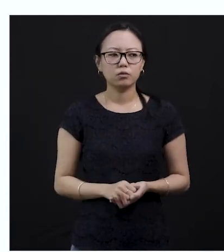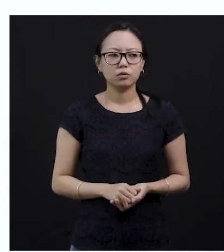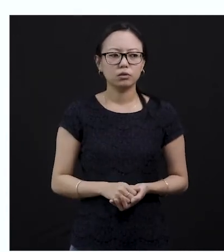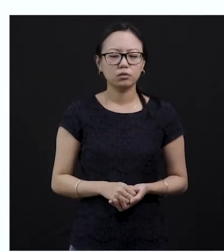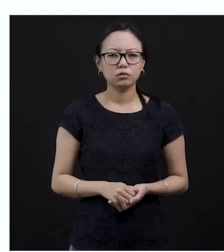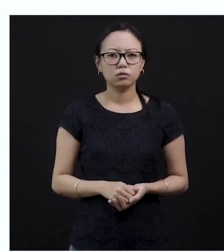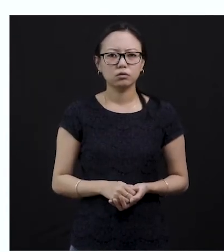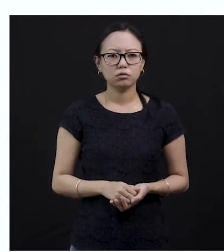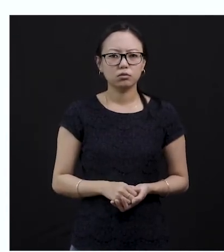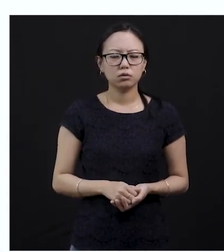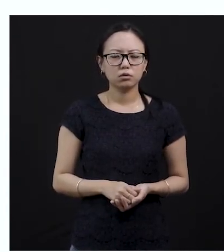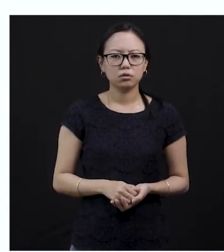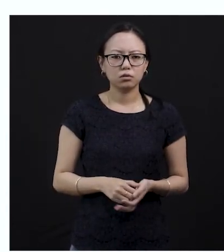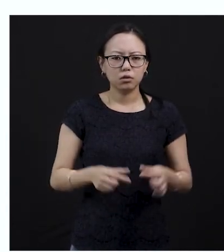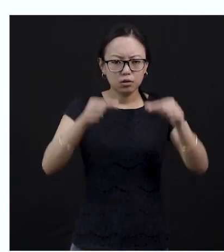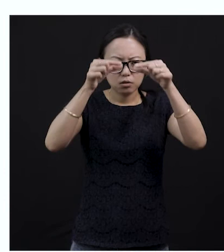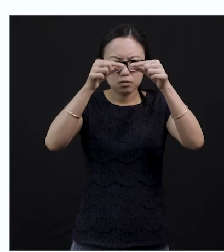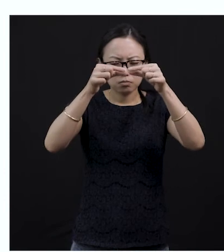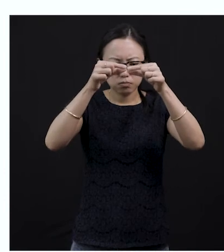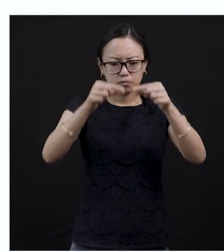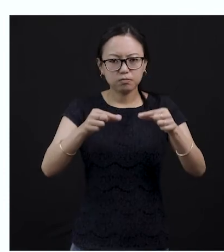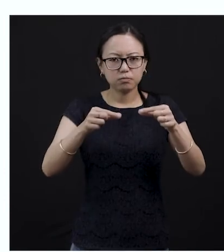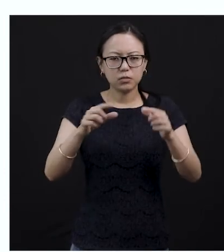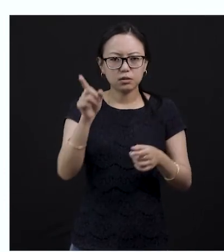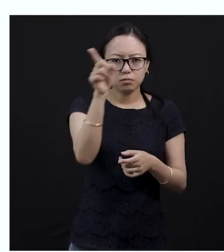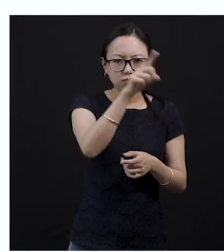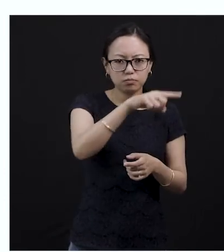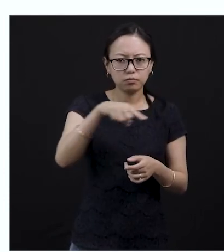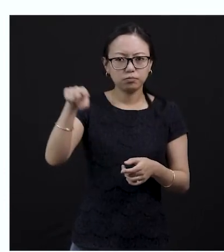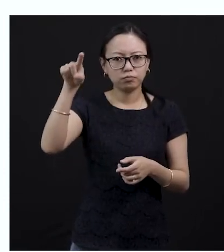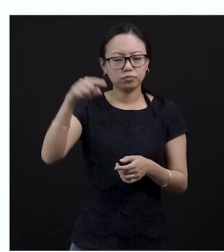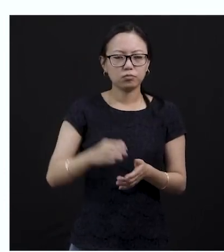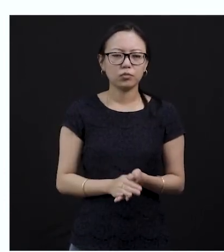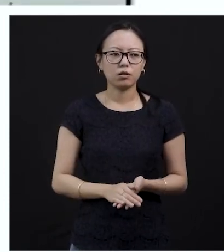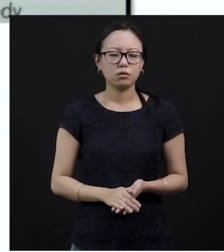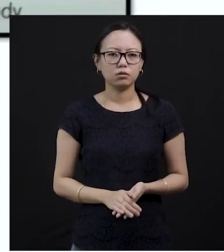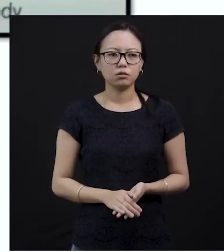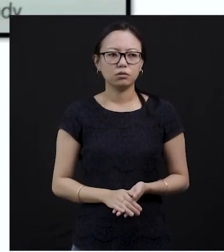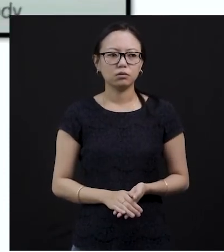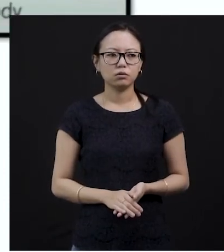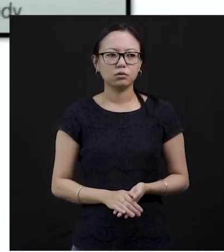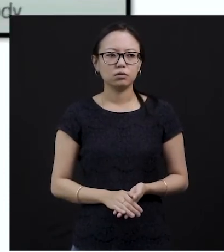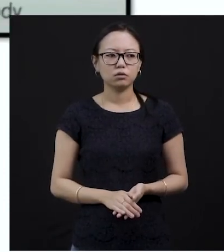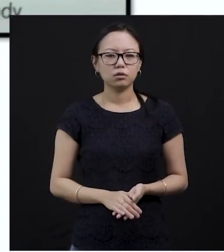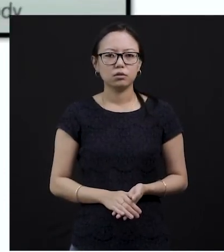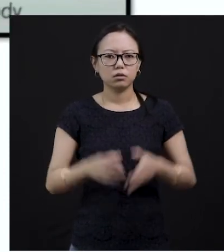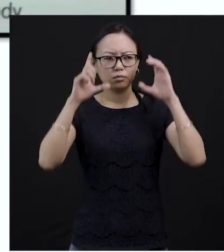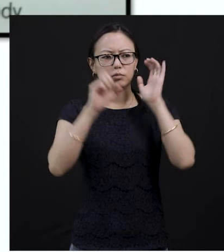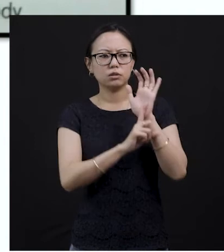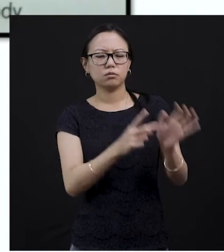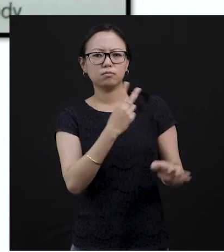body allows them to move inside the water. That means fishes have streamlined body like this.